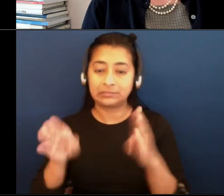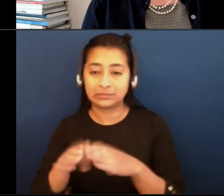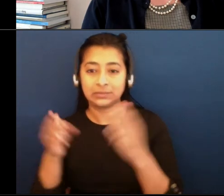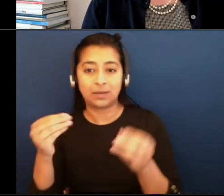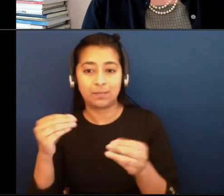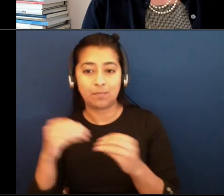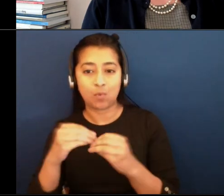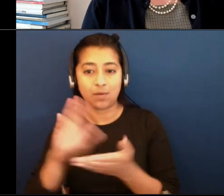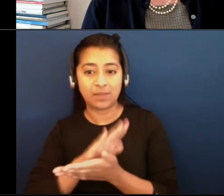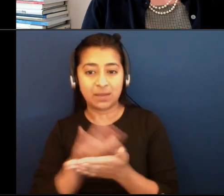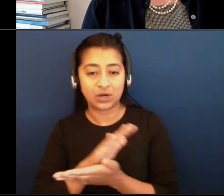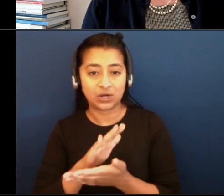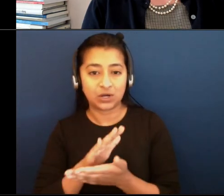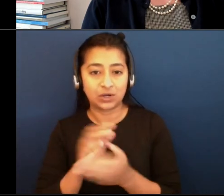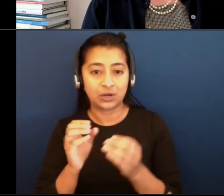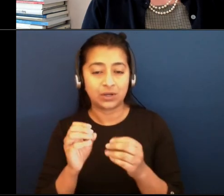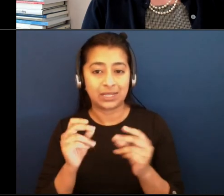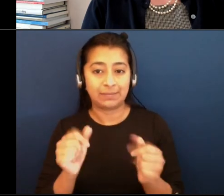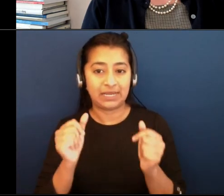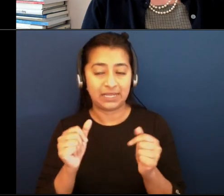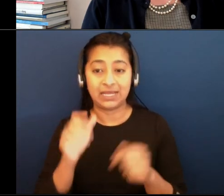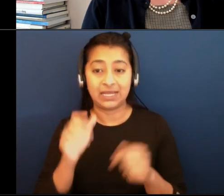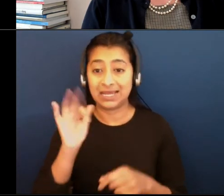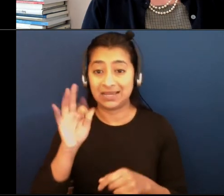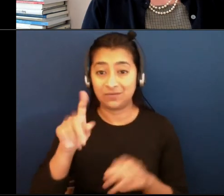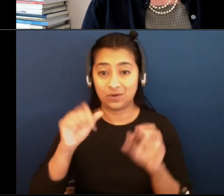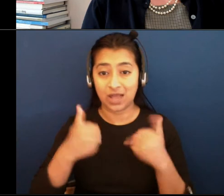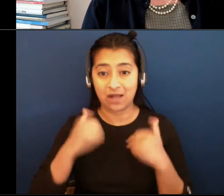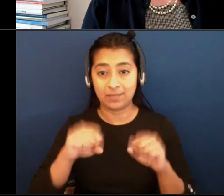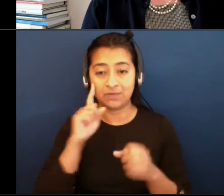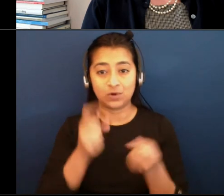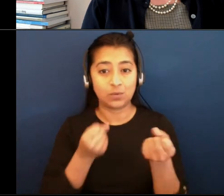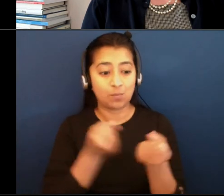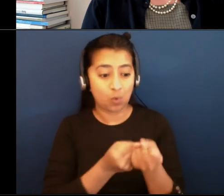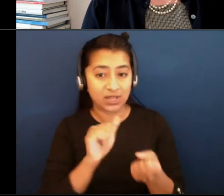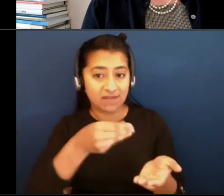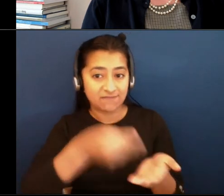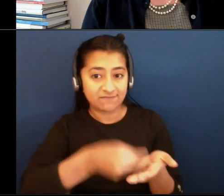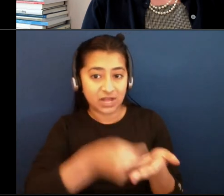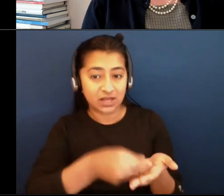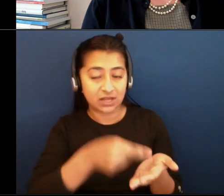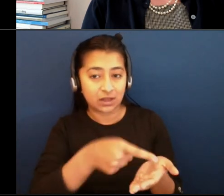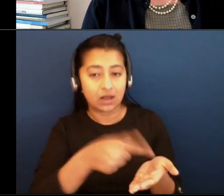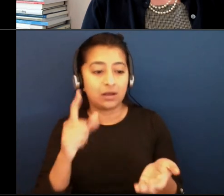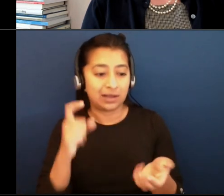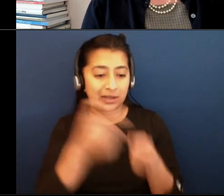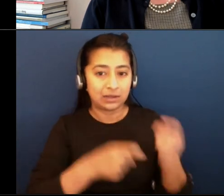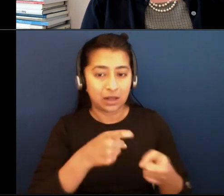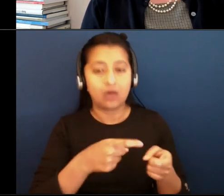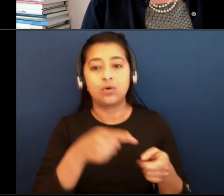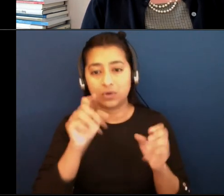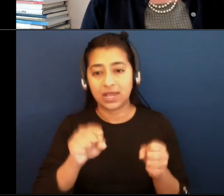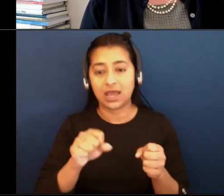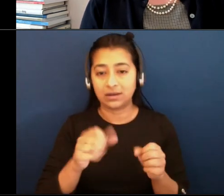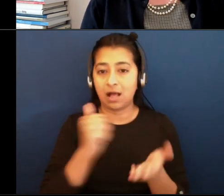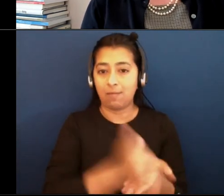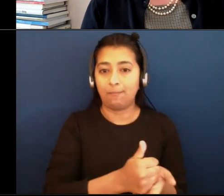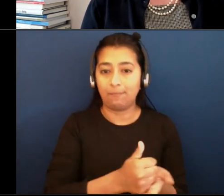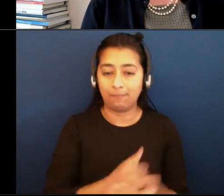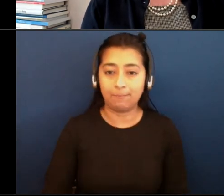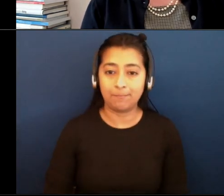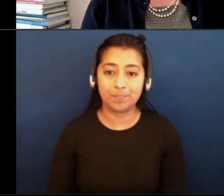is if you have the ability to support that fund, that's a way to contribute to this.